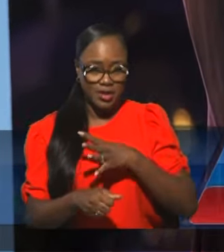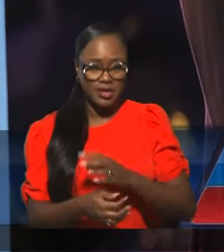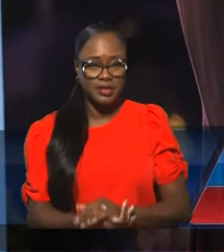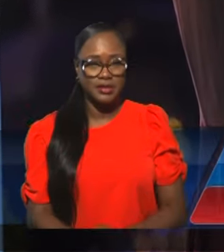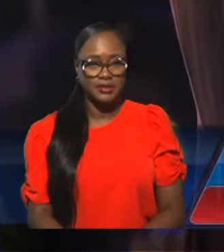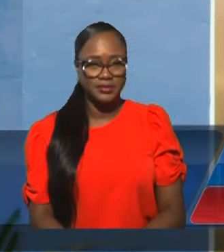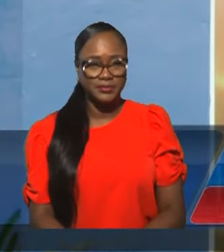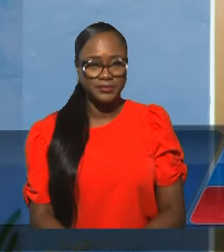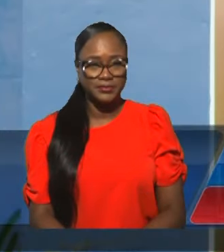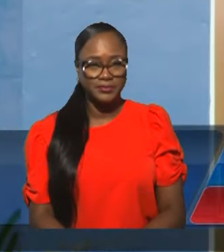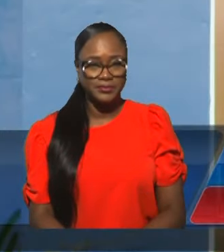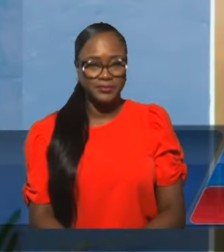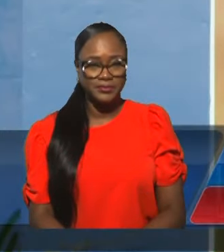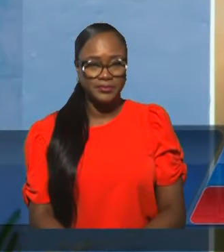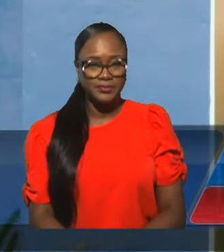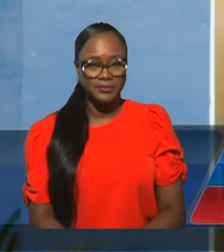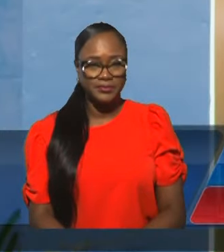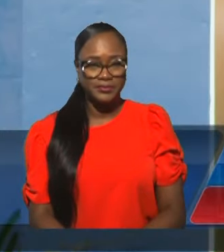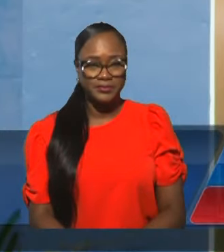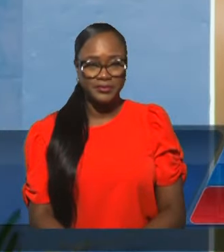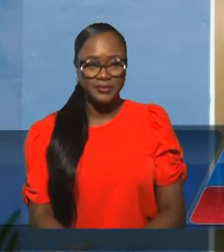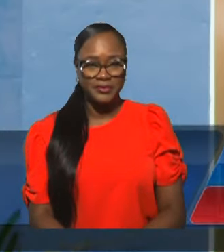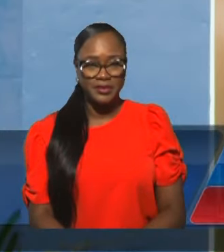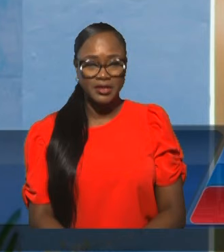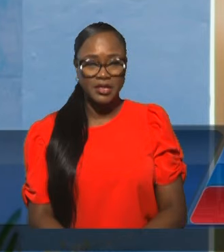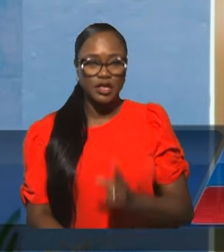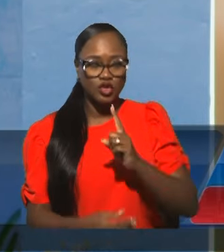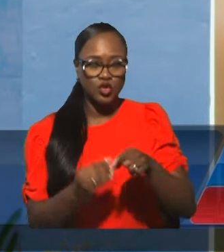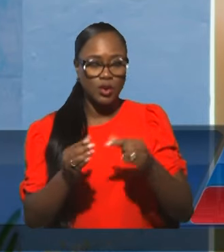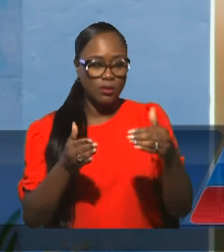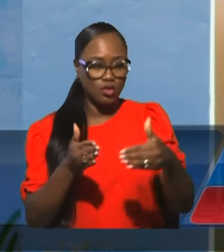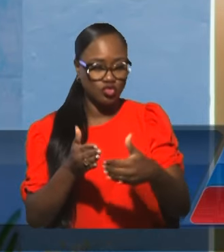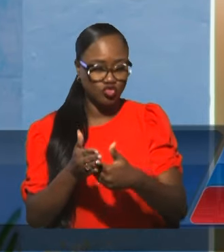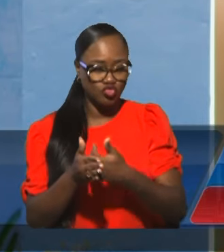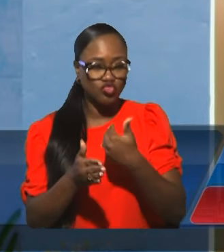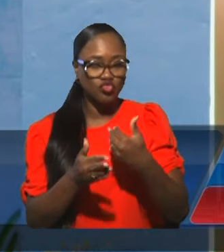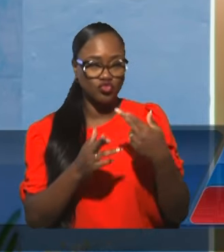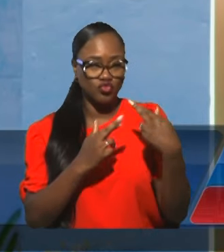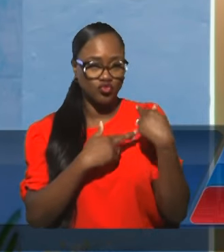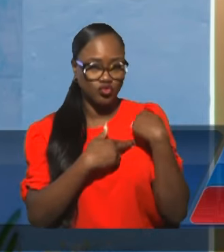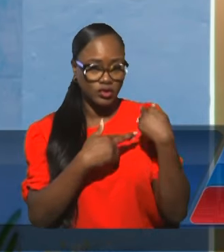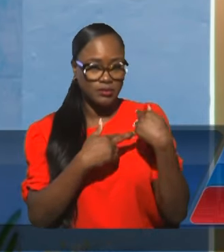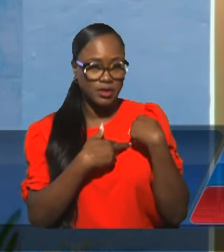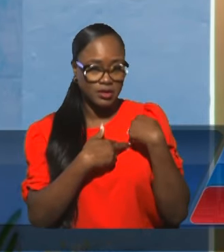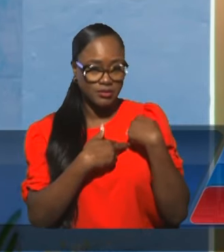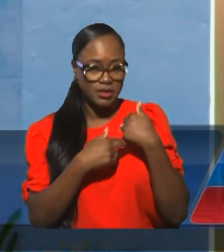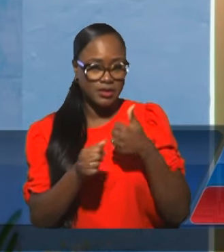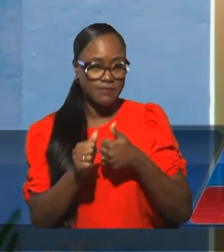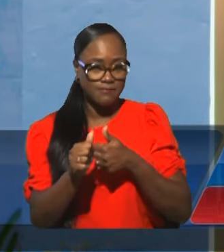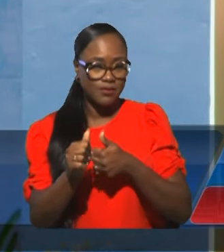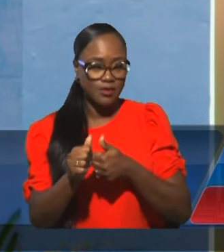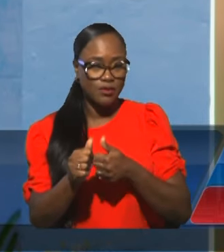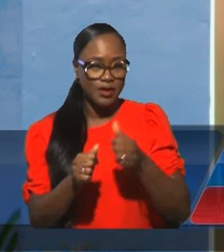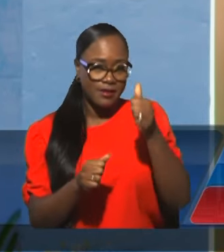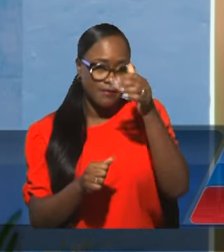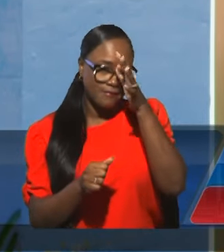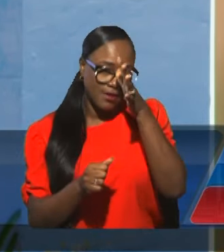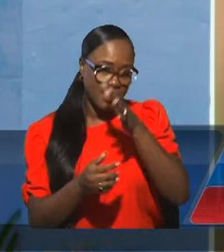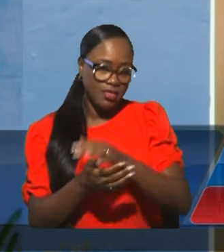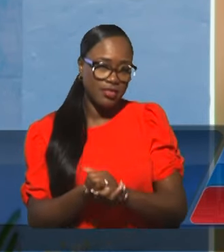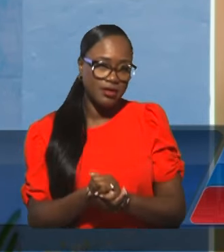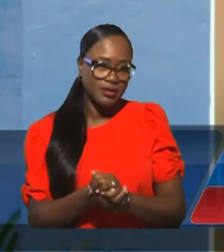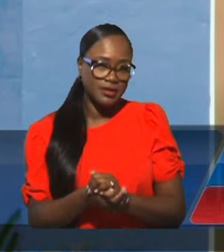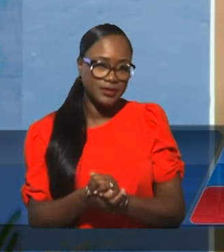board of directors. And Nicholas Lockjack reflected on his new role in taking the reins from his father. It's a great